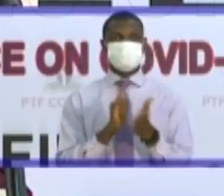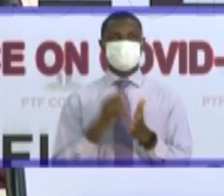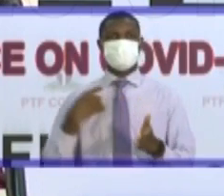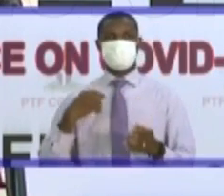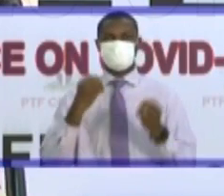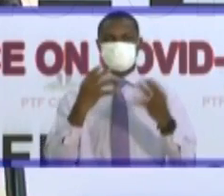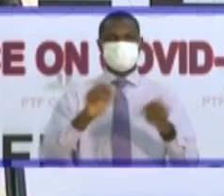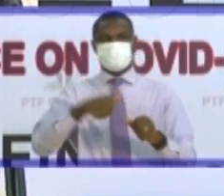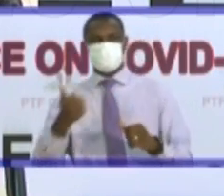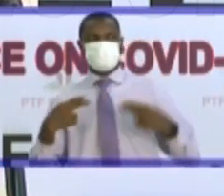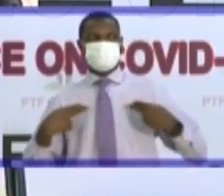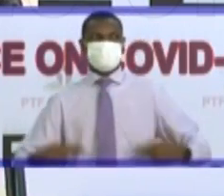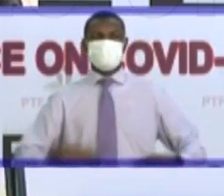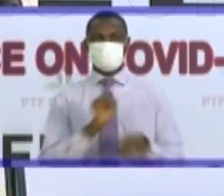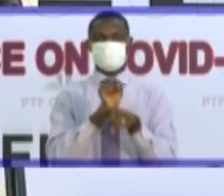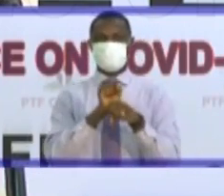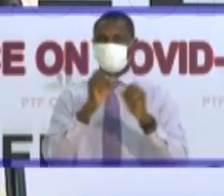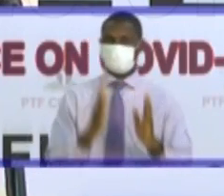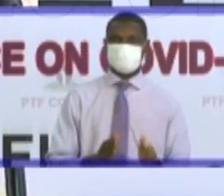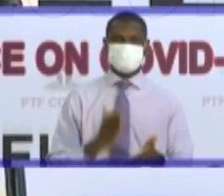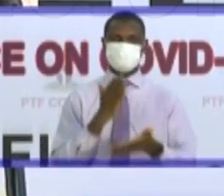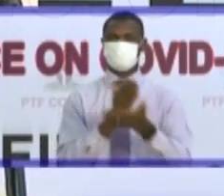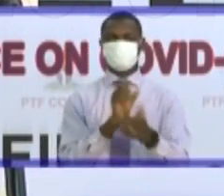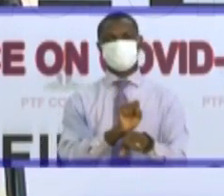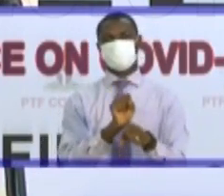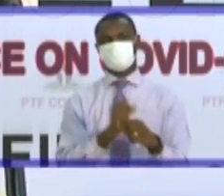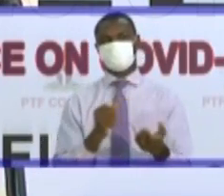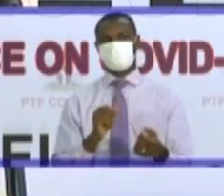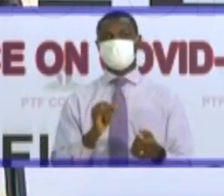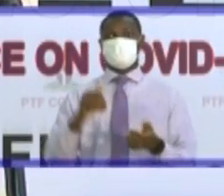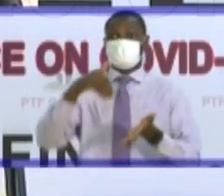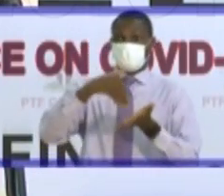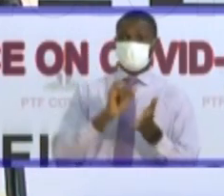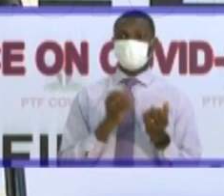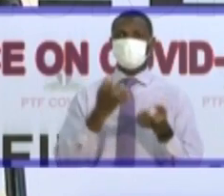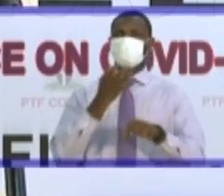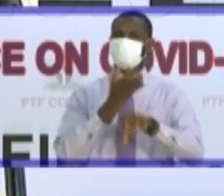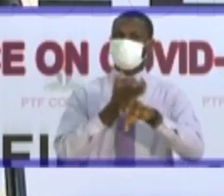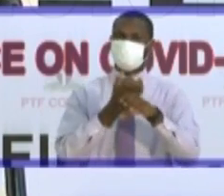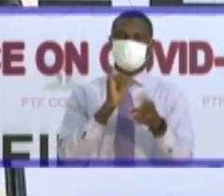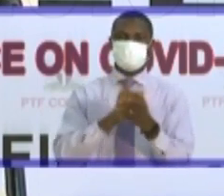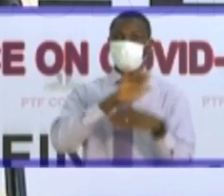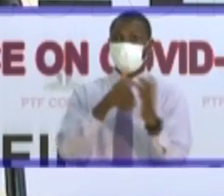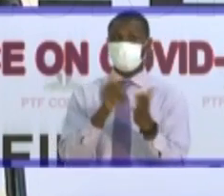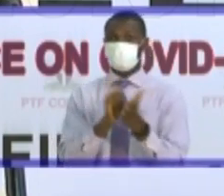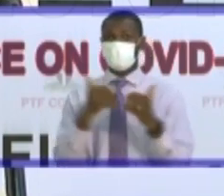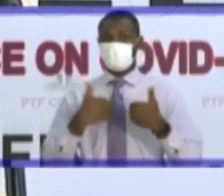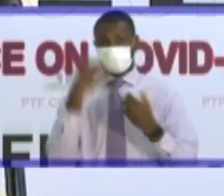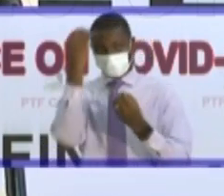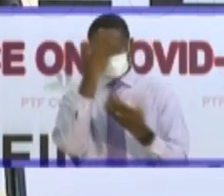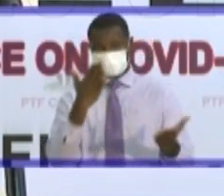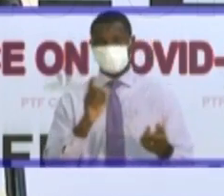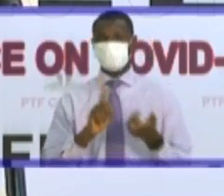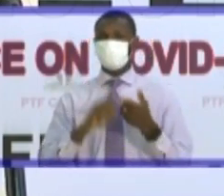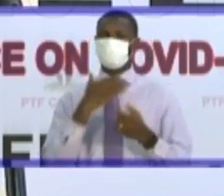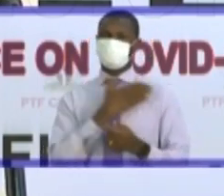out of service, and hence I once again appeal to all those who have the necessary information to give the information to